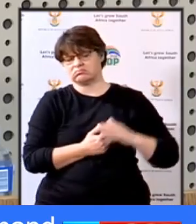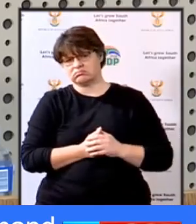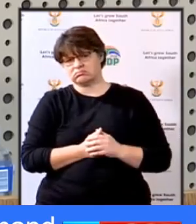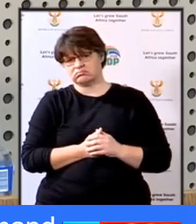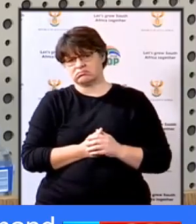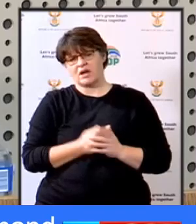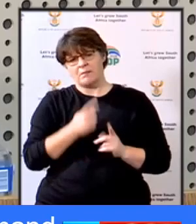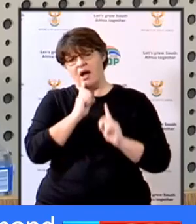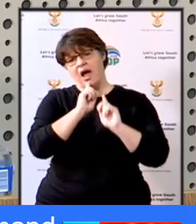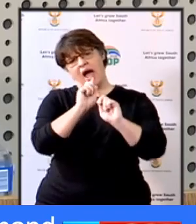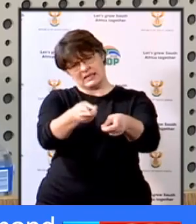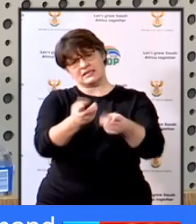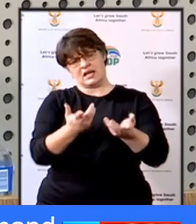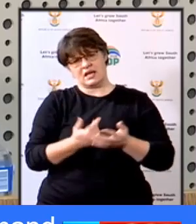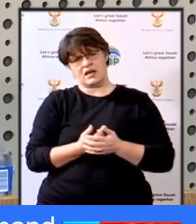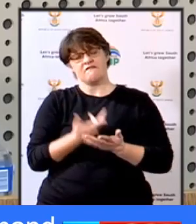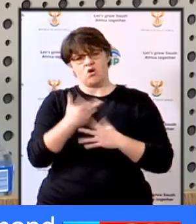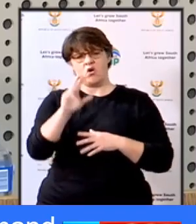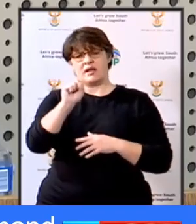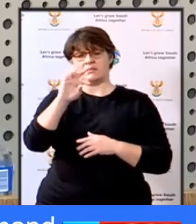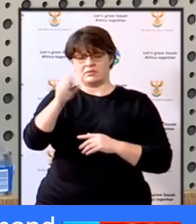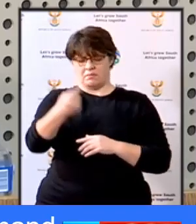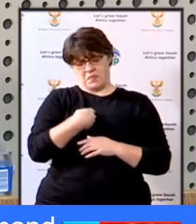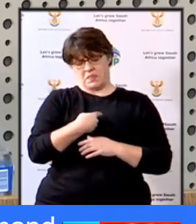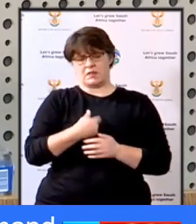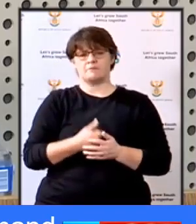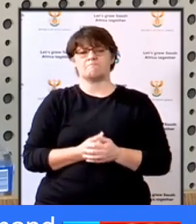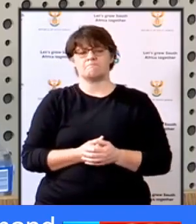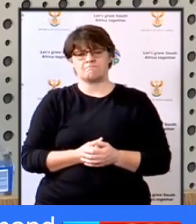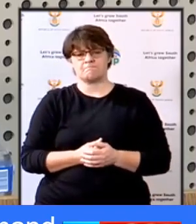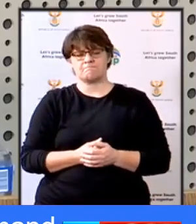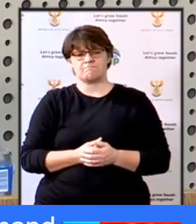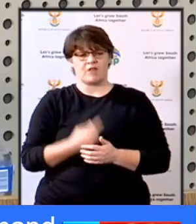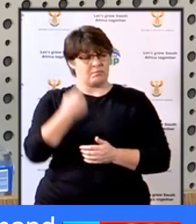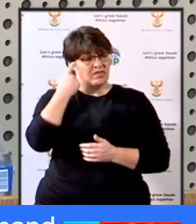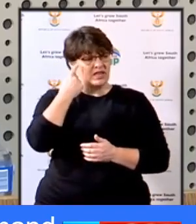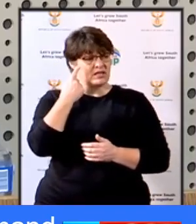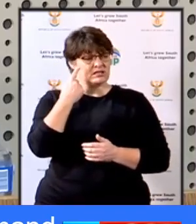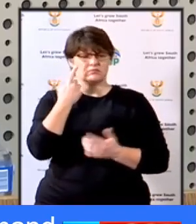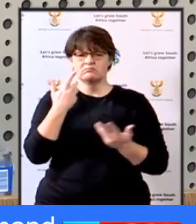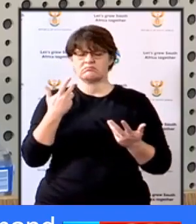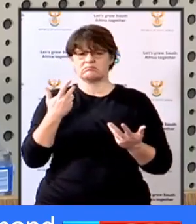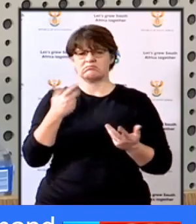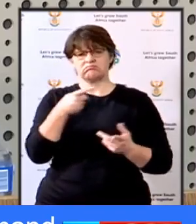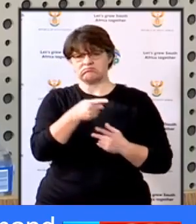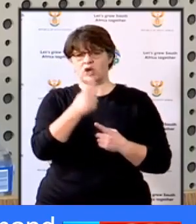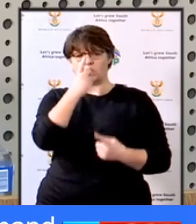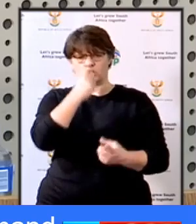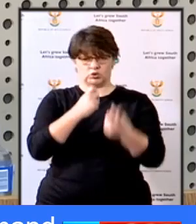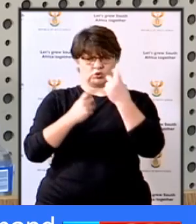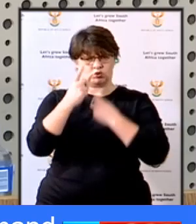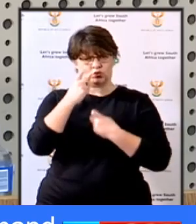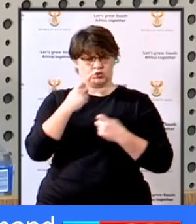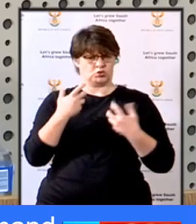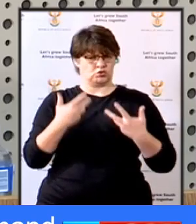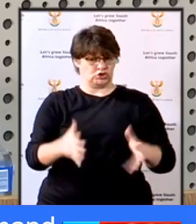That would be my answer to the SMS here. I think those were the